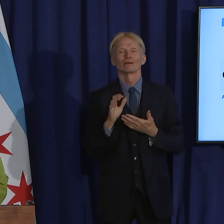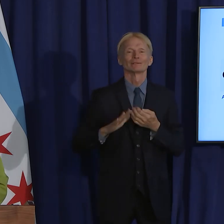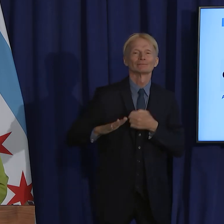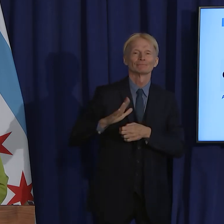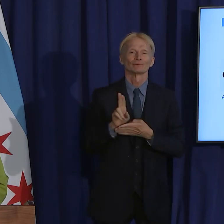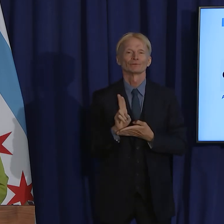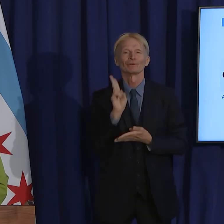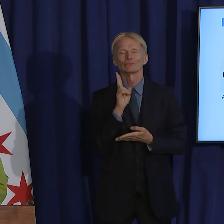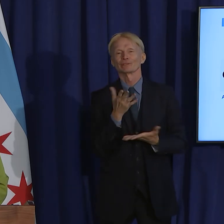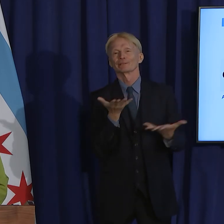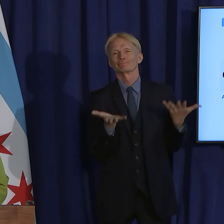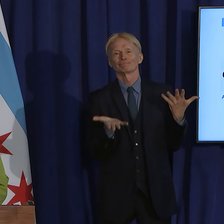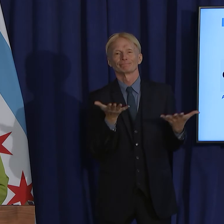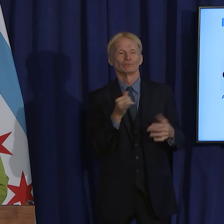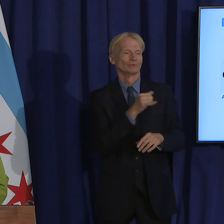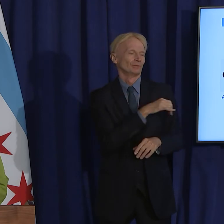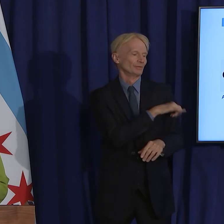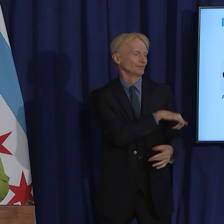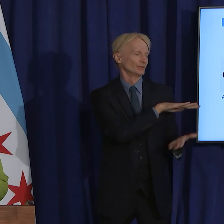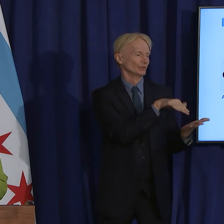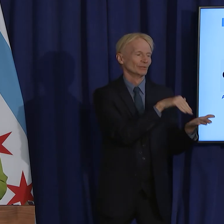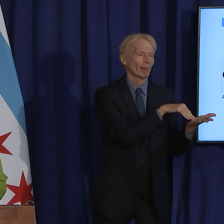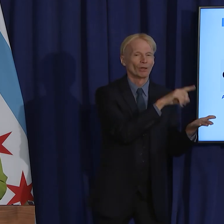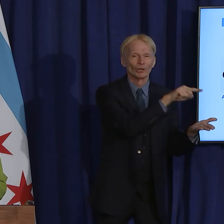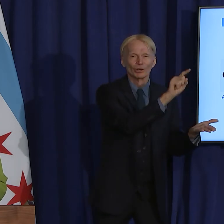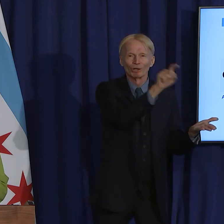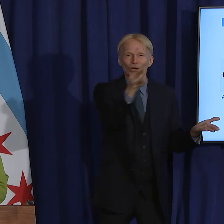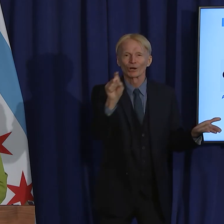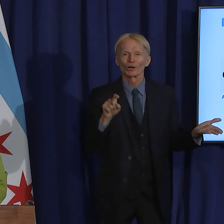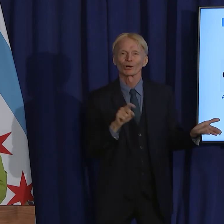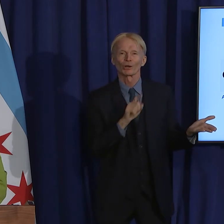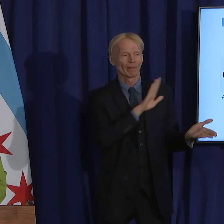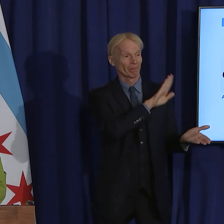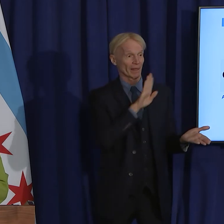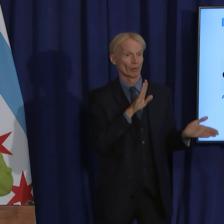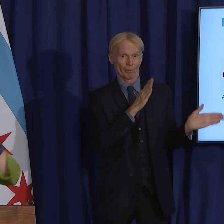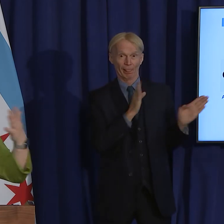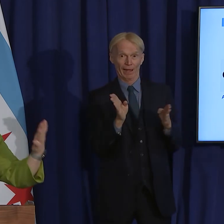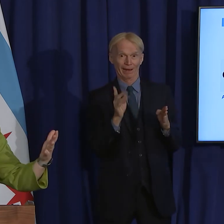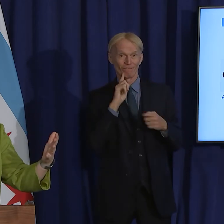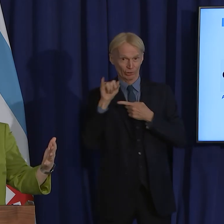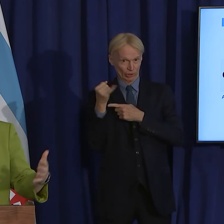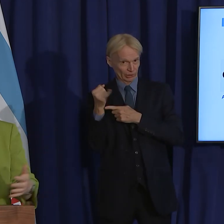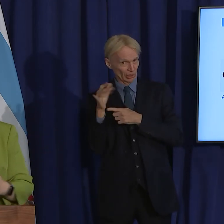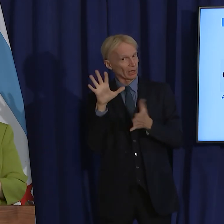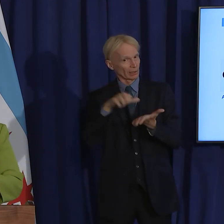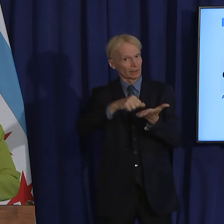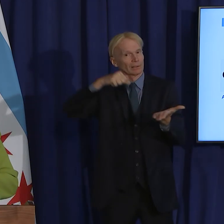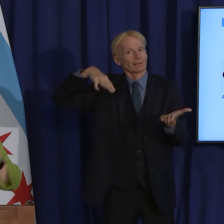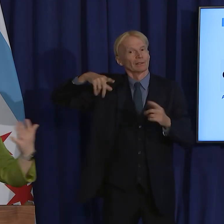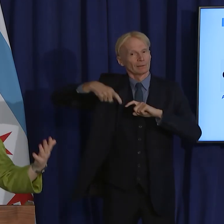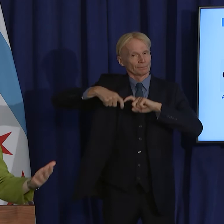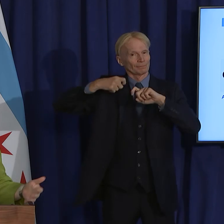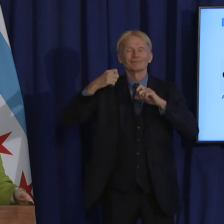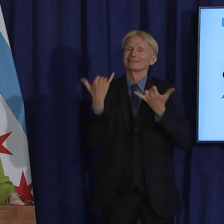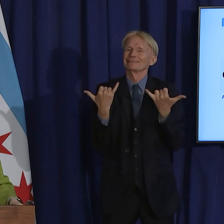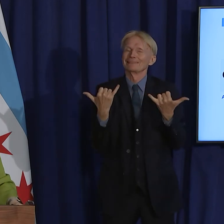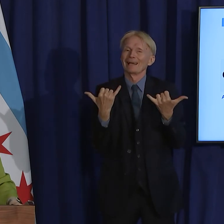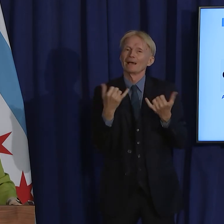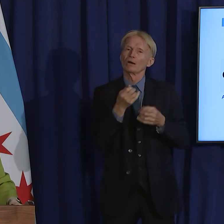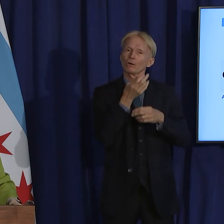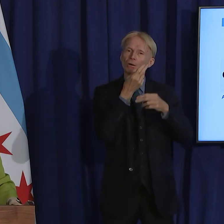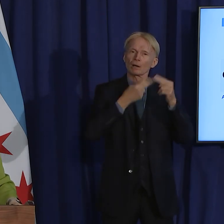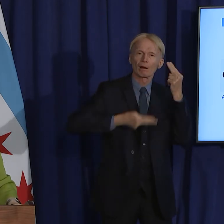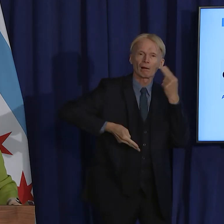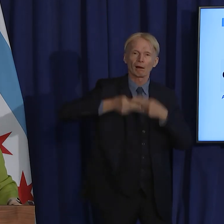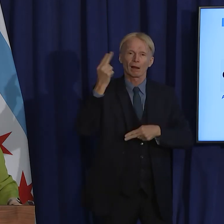communicating what's going on there, what's the planning there. I think we certainly, in terms of sharing this at a high level, I